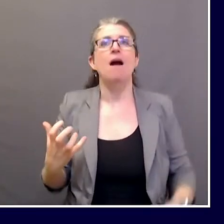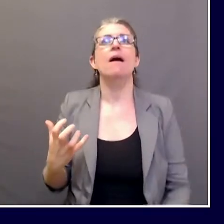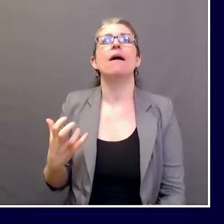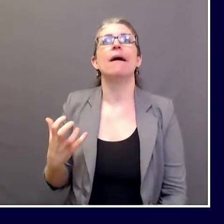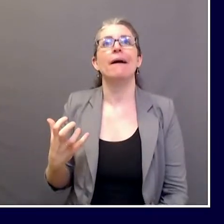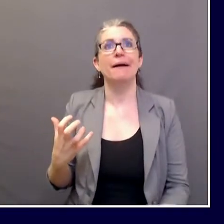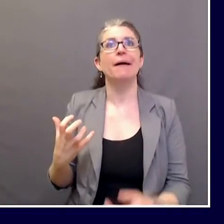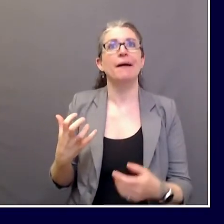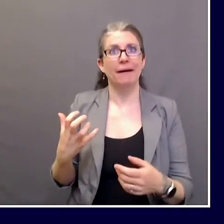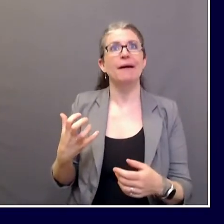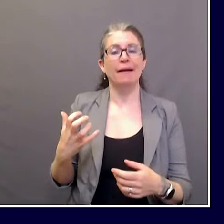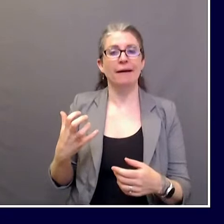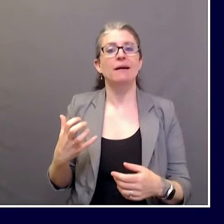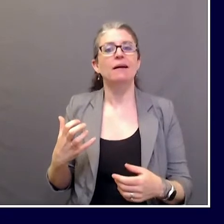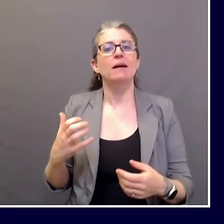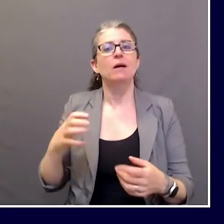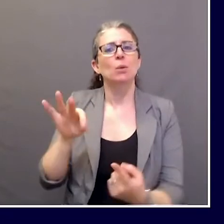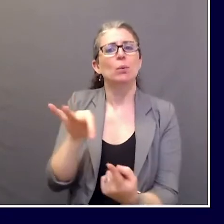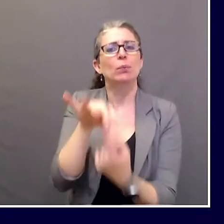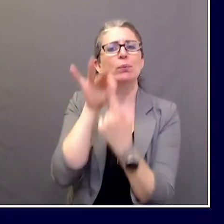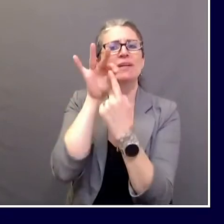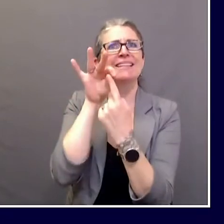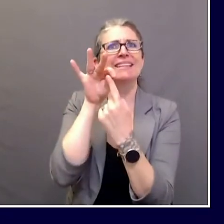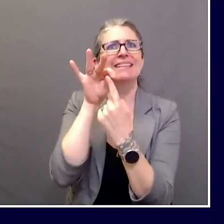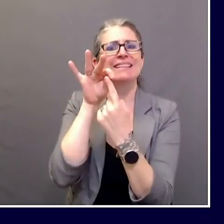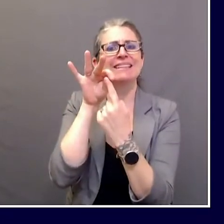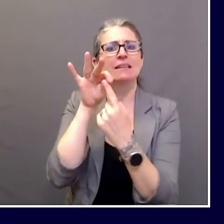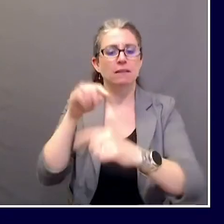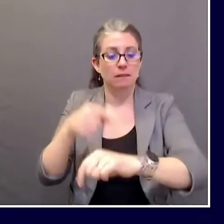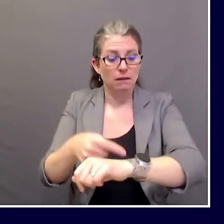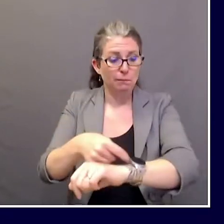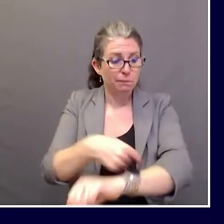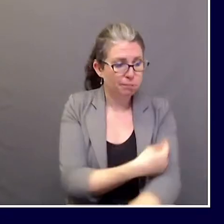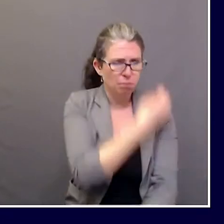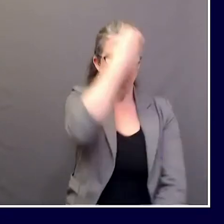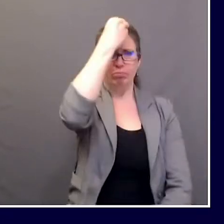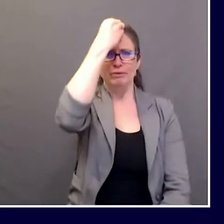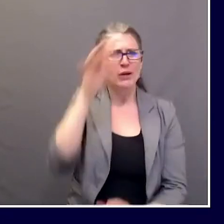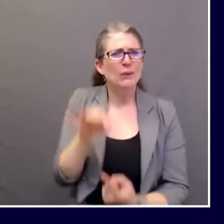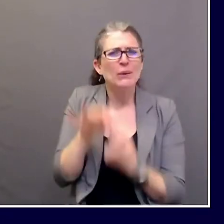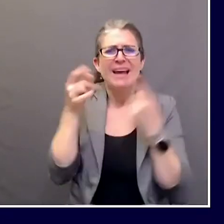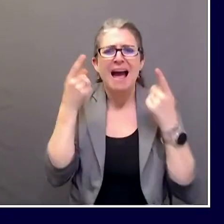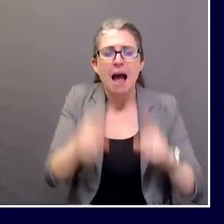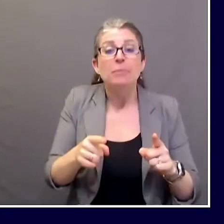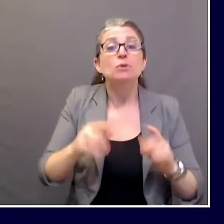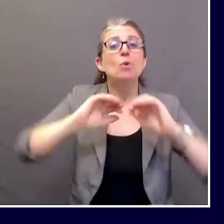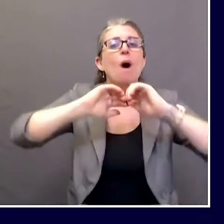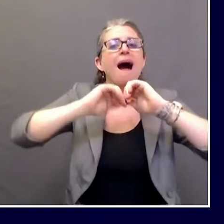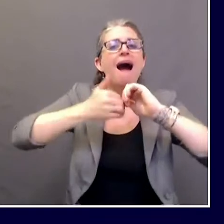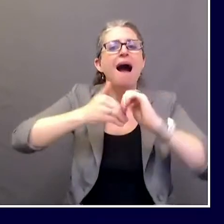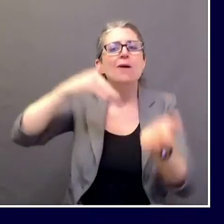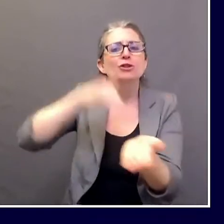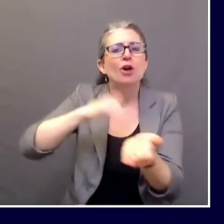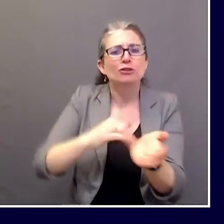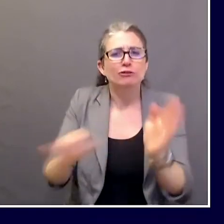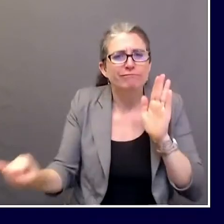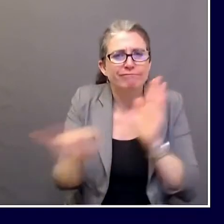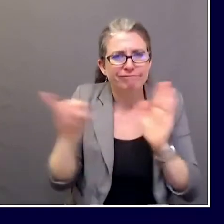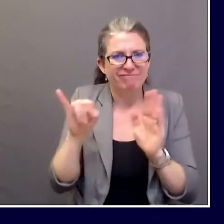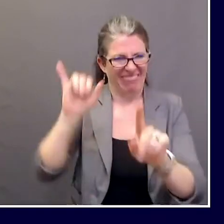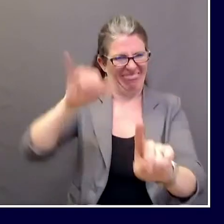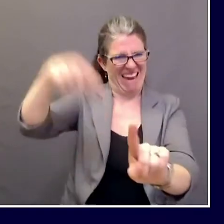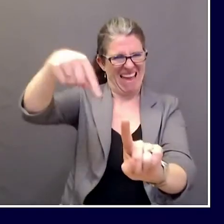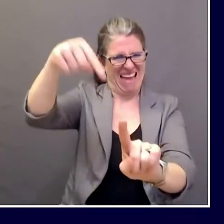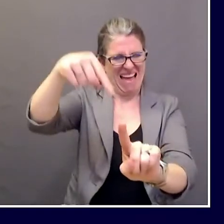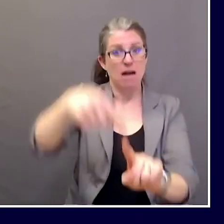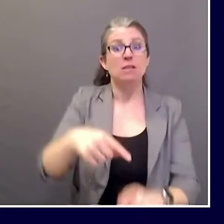a mistake in therapy. And they want to give the FDA and the CDC time to determine if there are any more cases